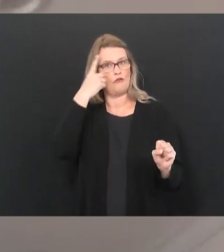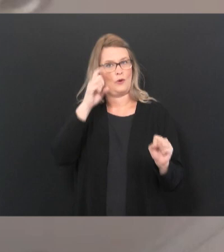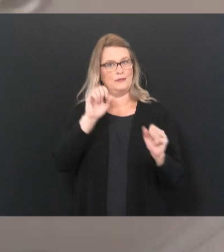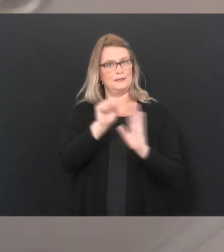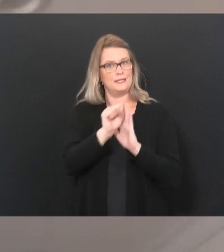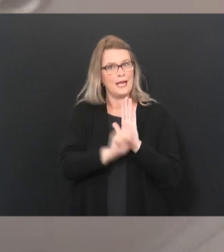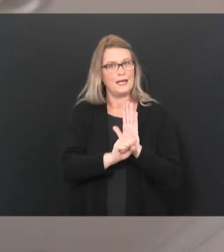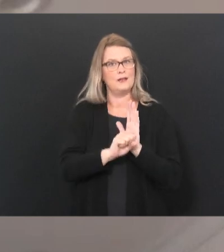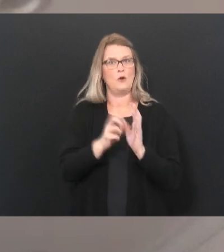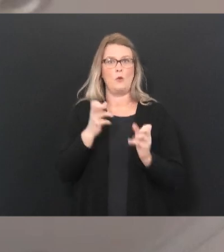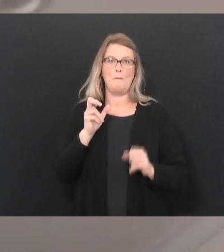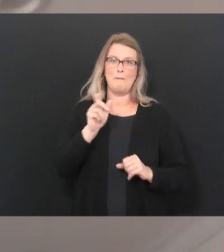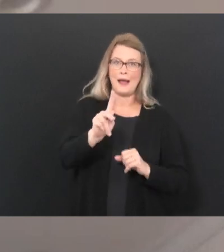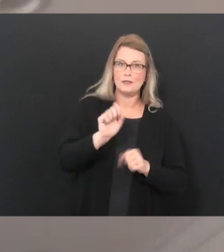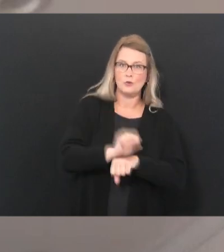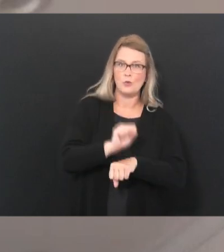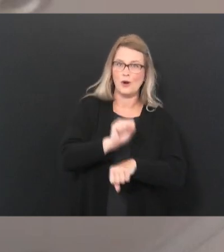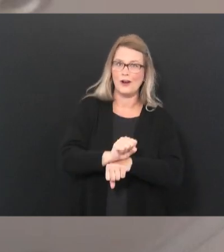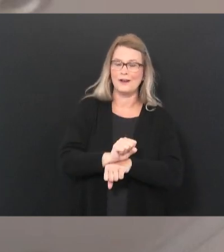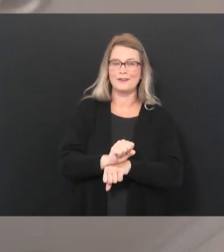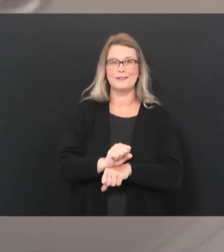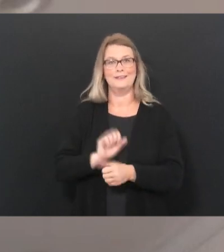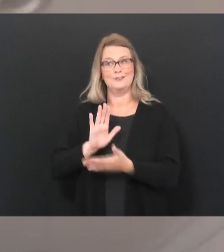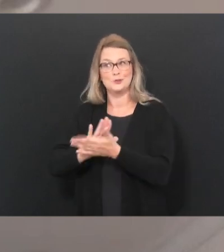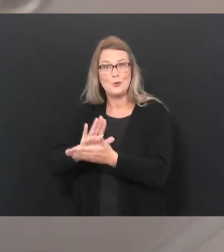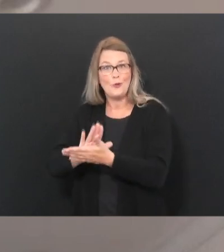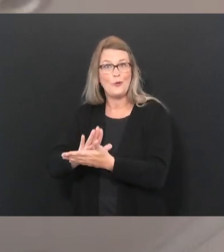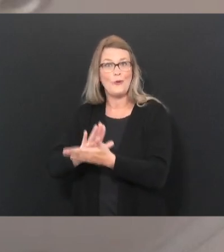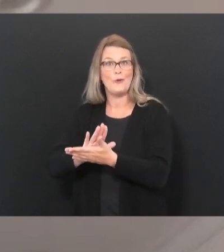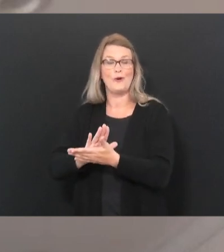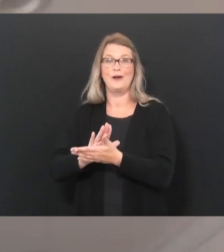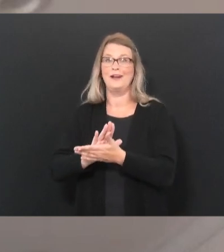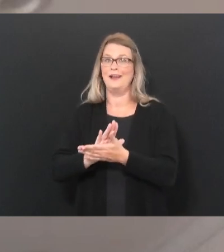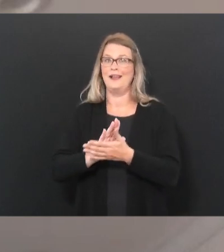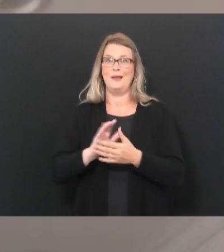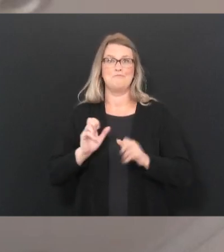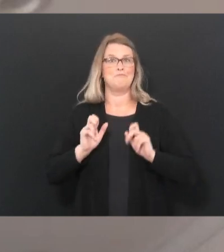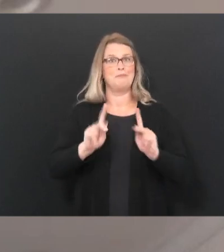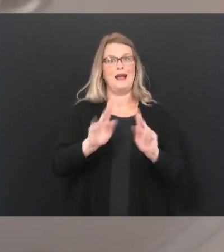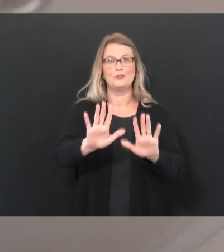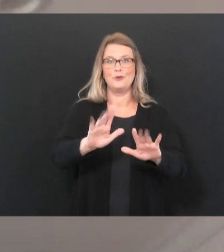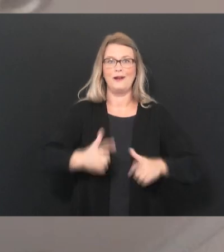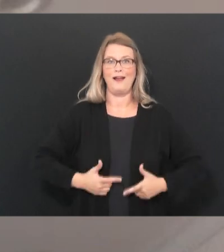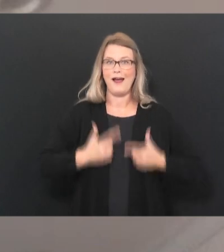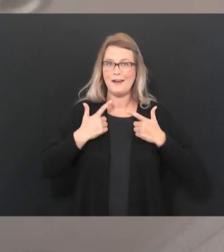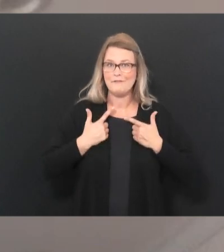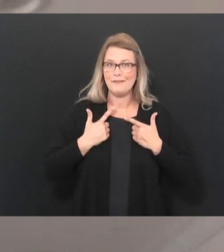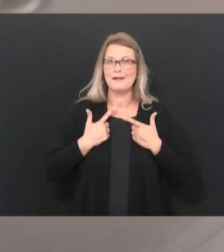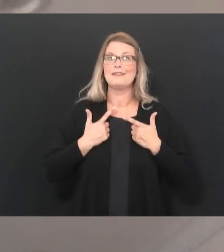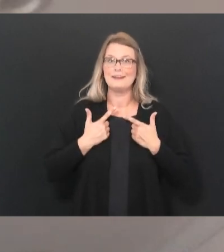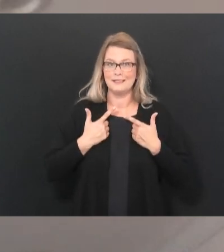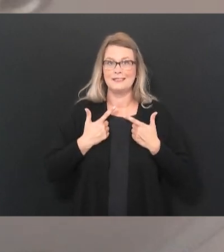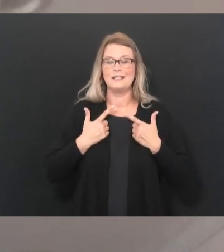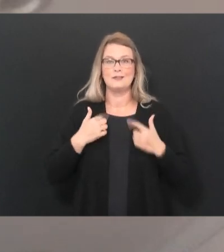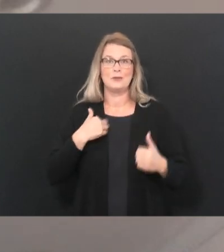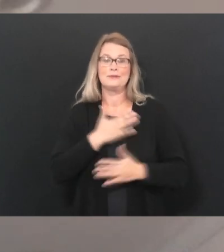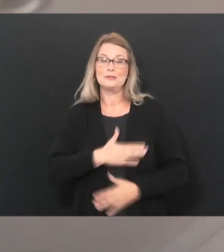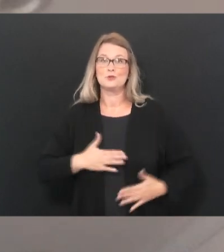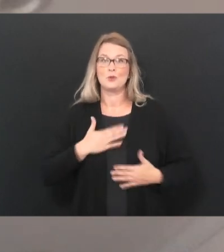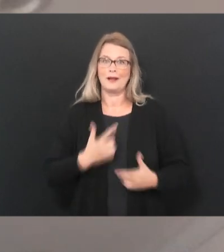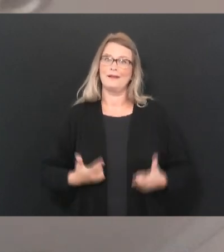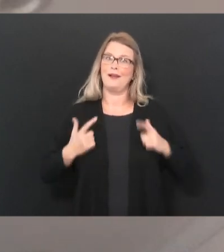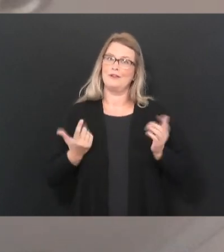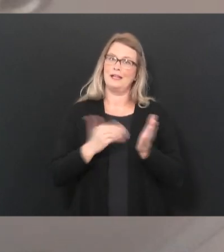work, to get people back in school and do the kind of things together that we all enjoy. But we